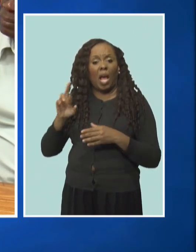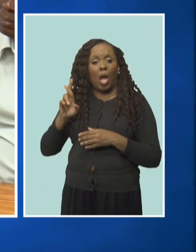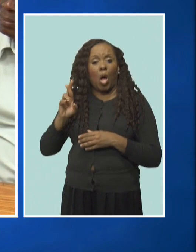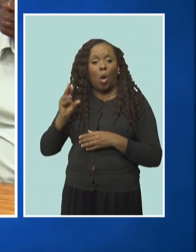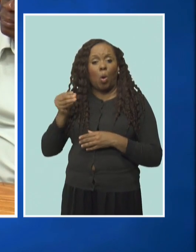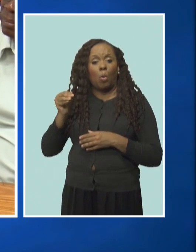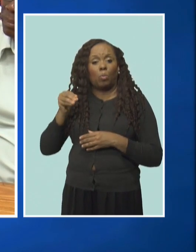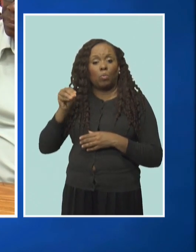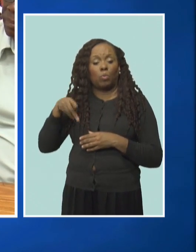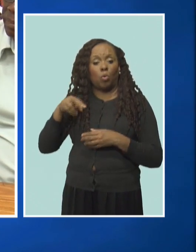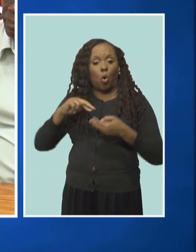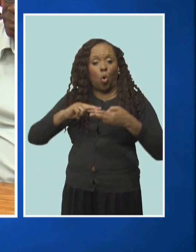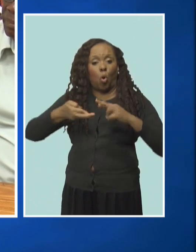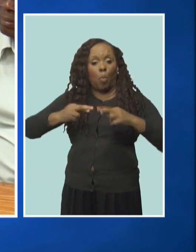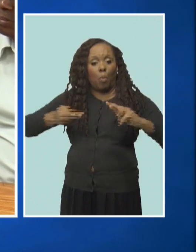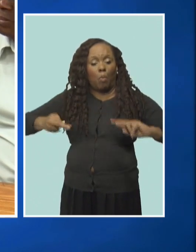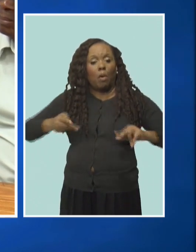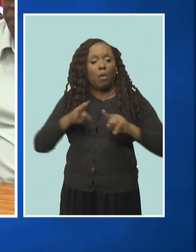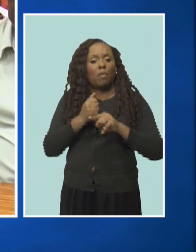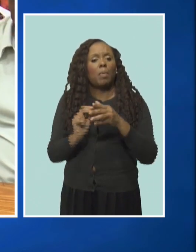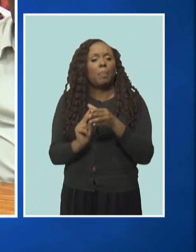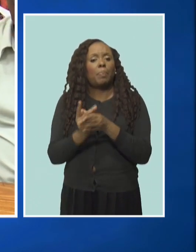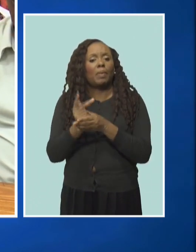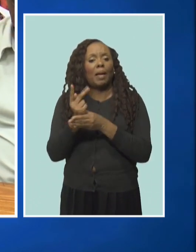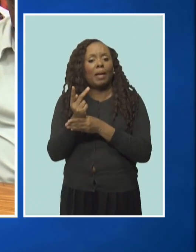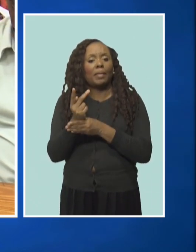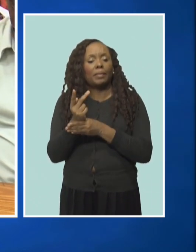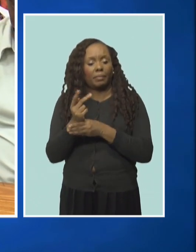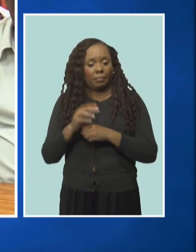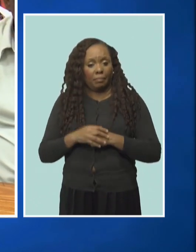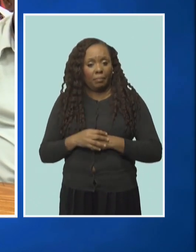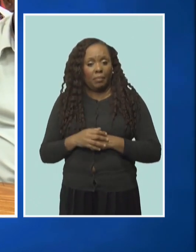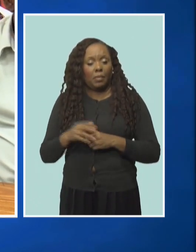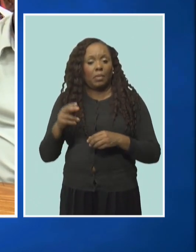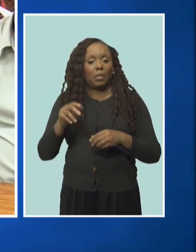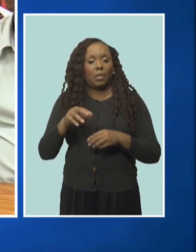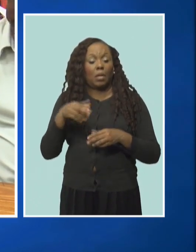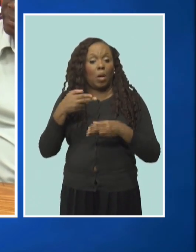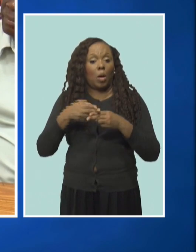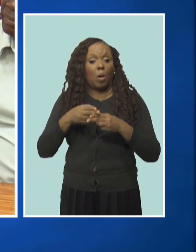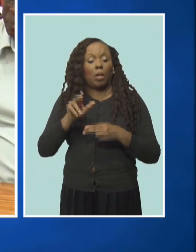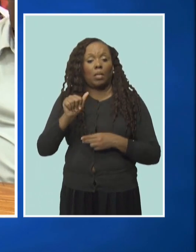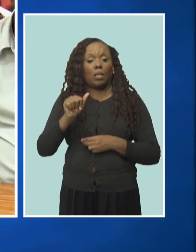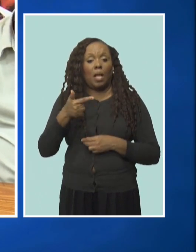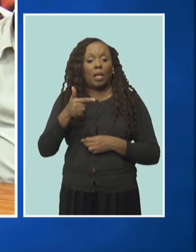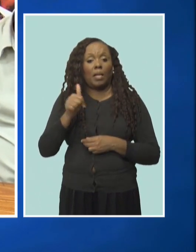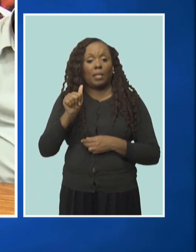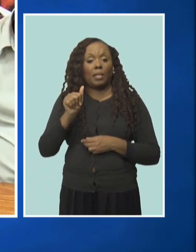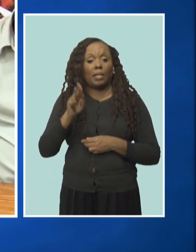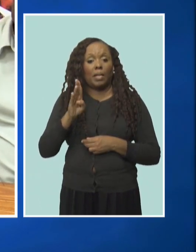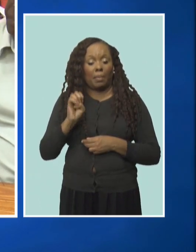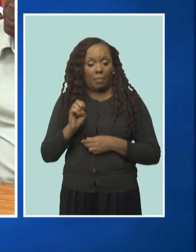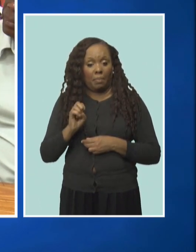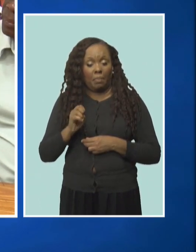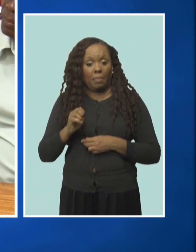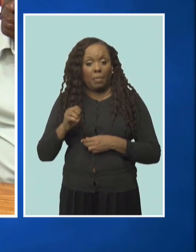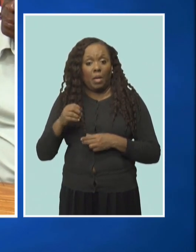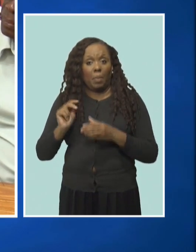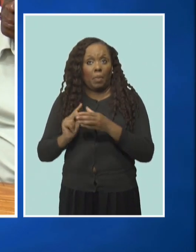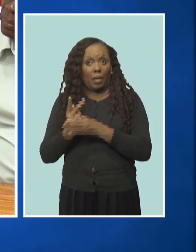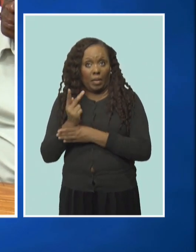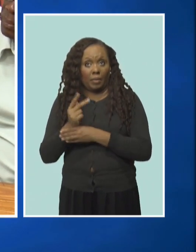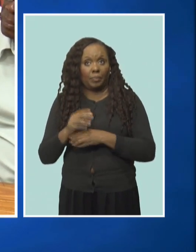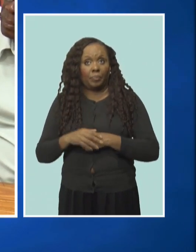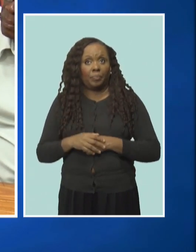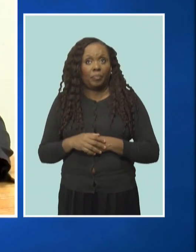natural fiber rope from the agave plant. Added to that, they also make a drink from the agave plant, which is the Venezuelan tequila